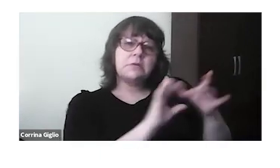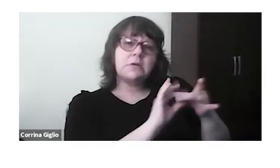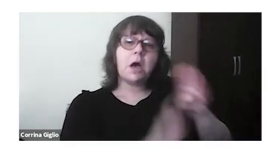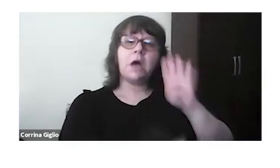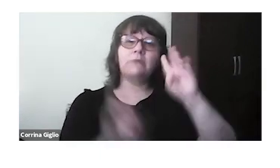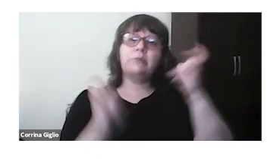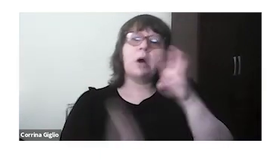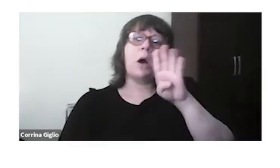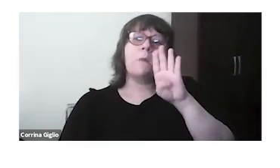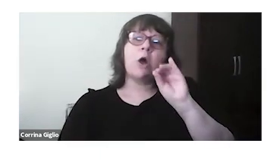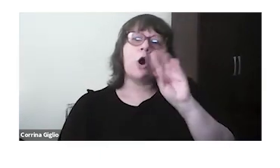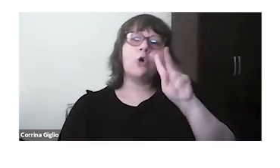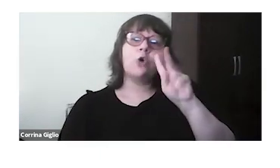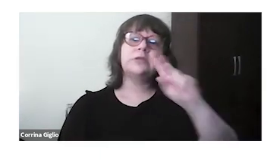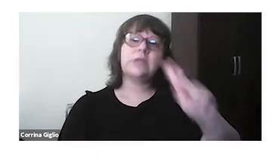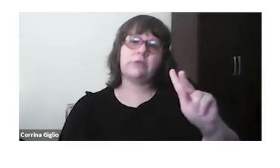Derek braids, as if